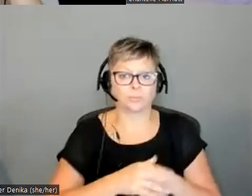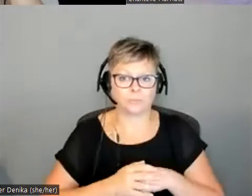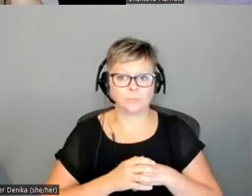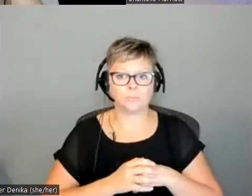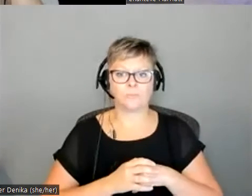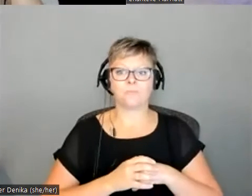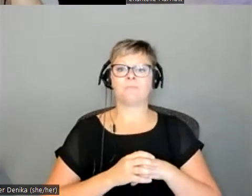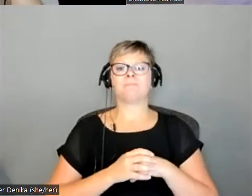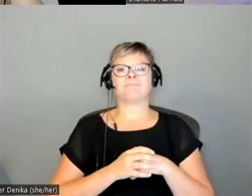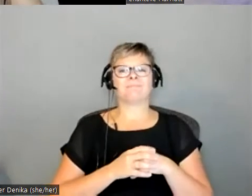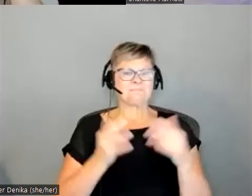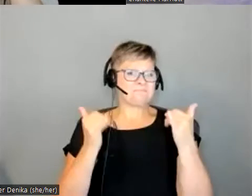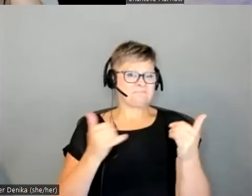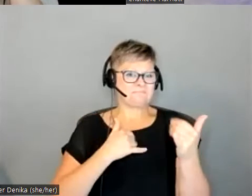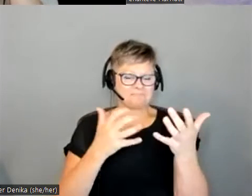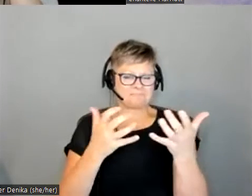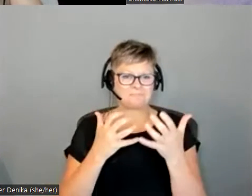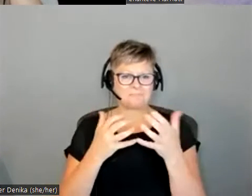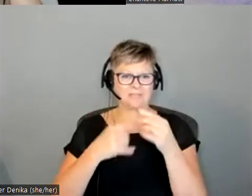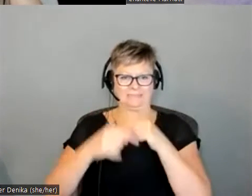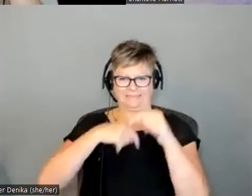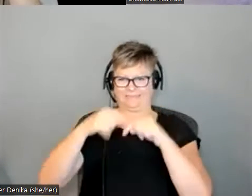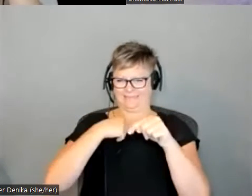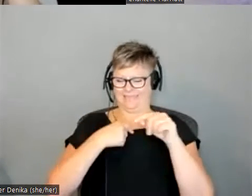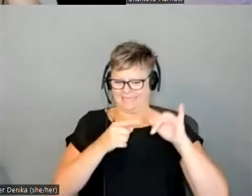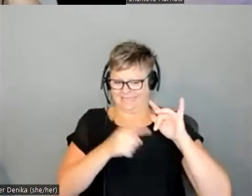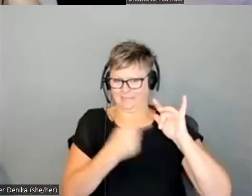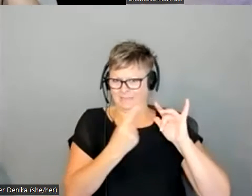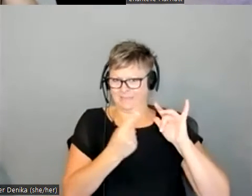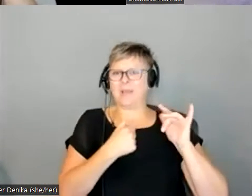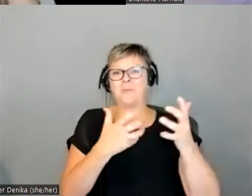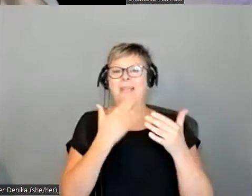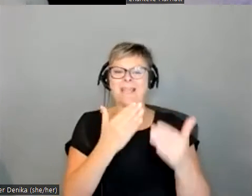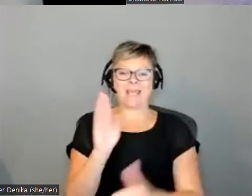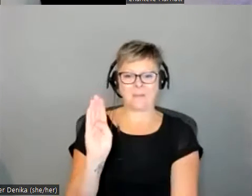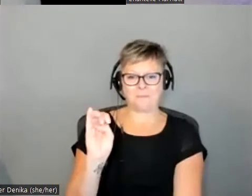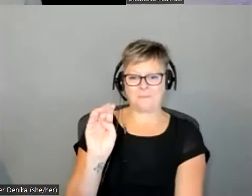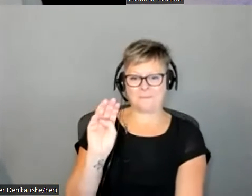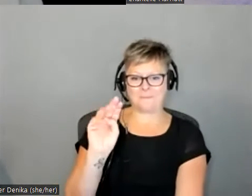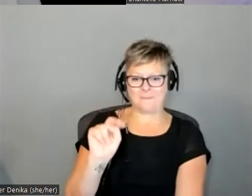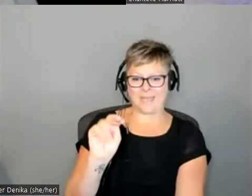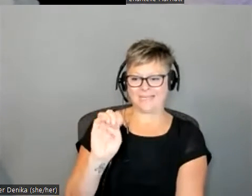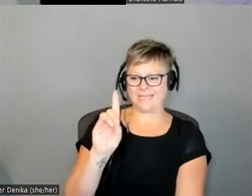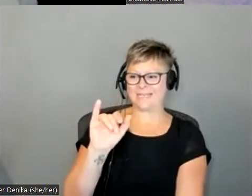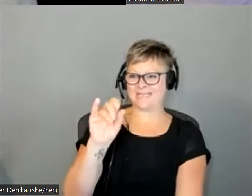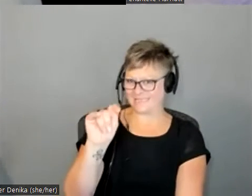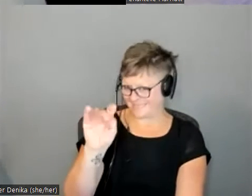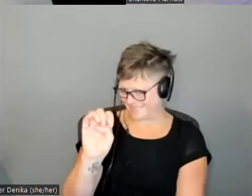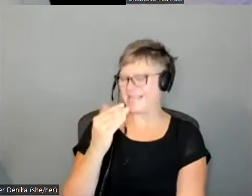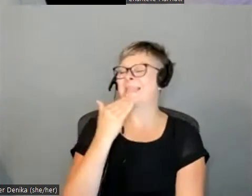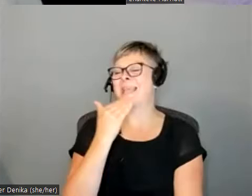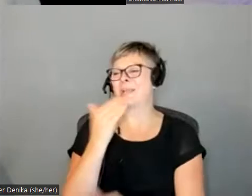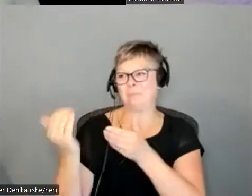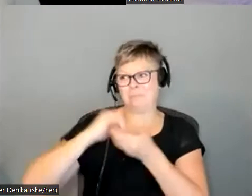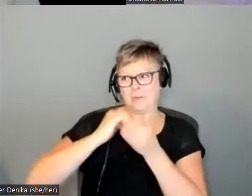I do want to also, just to go back because I skipped that, is to thank Benedict for partnering in this initiative. Last year, we also